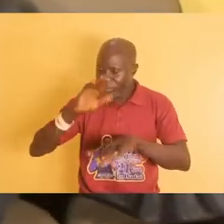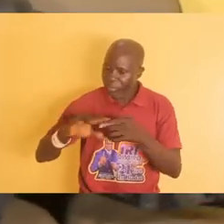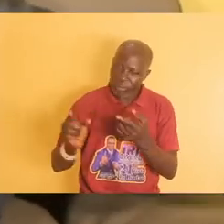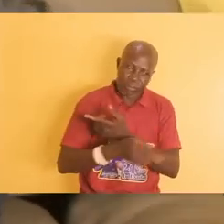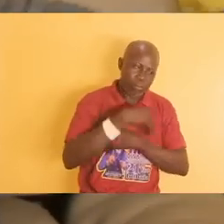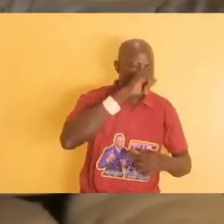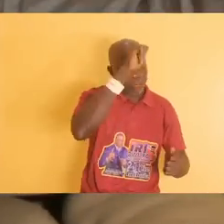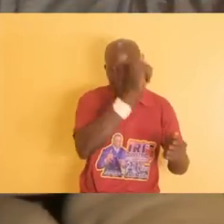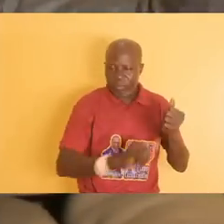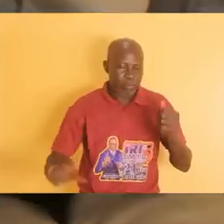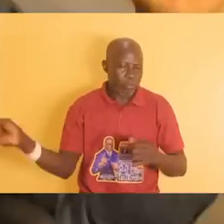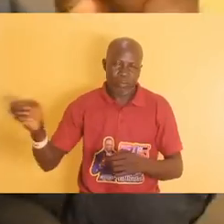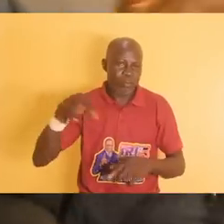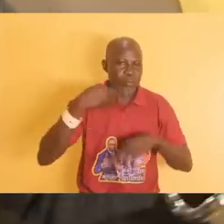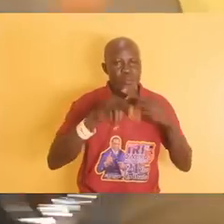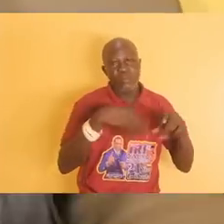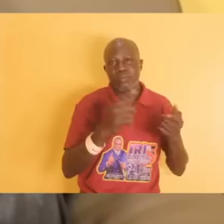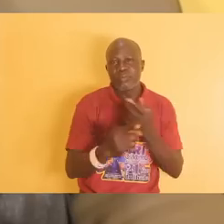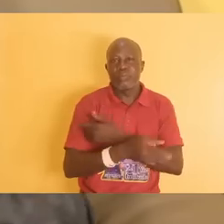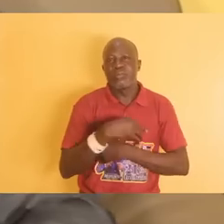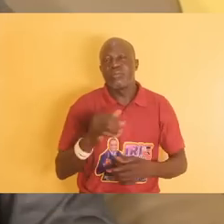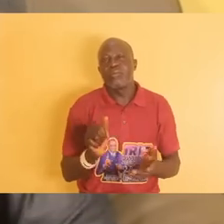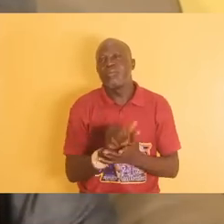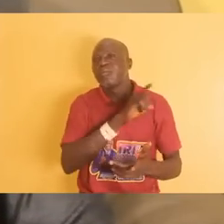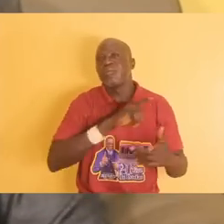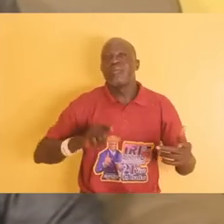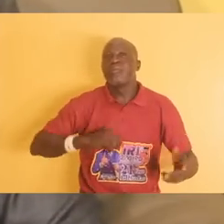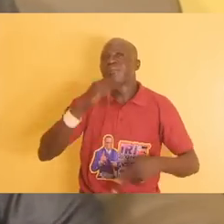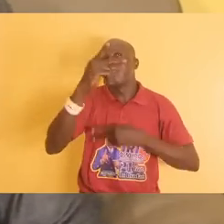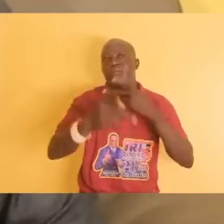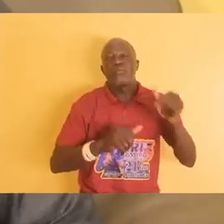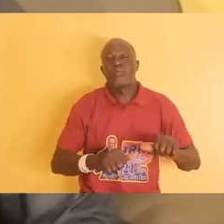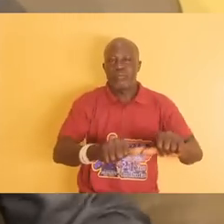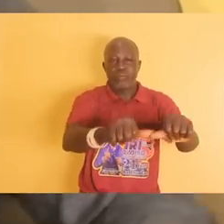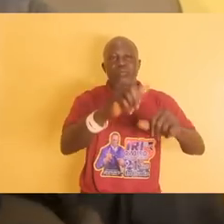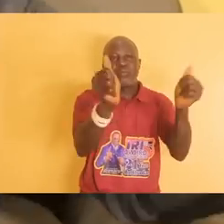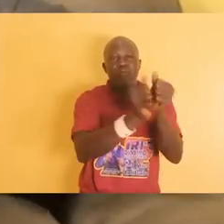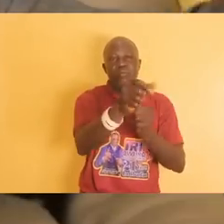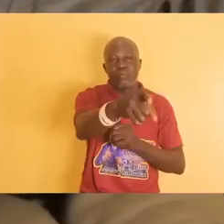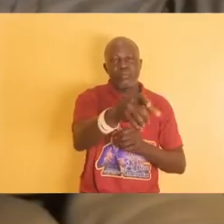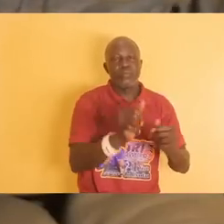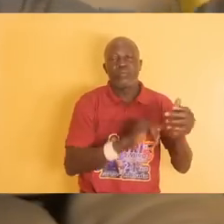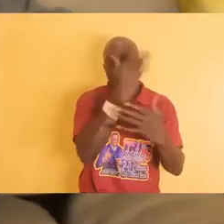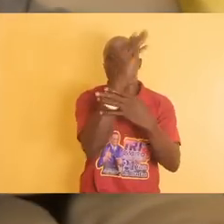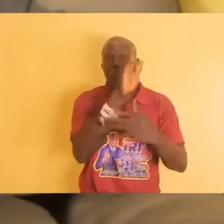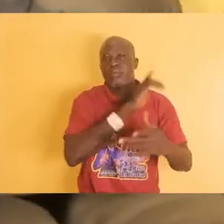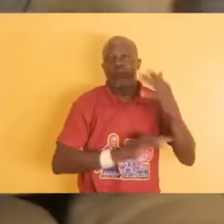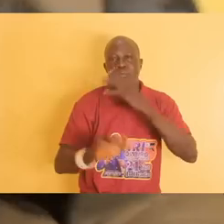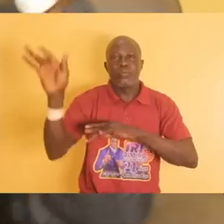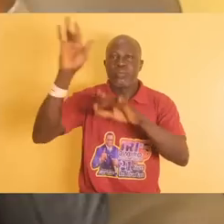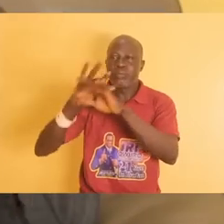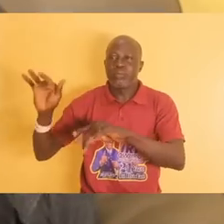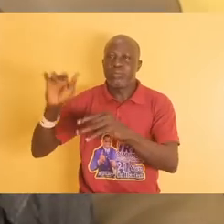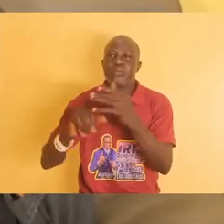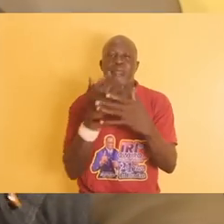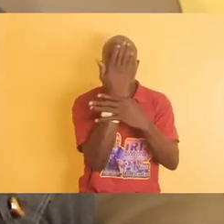today gbogbo bi ti o ba lo lona wherever you go to today olorun yo ma tele olorun God will go with you owo anu re he's head of